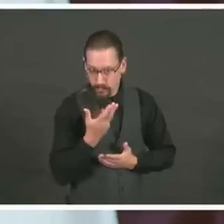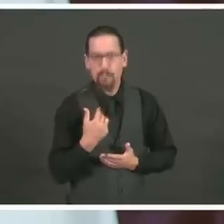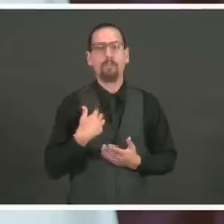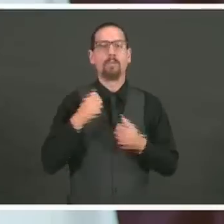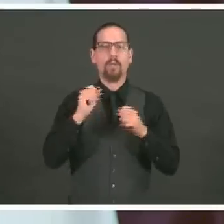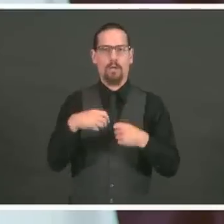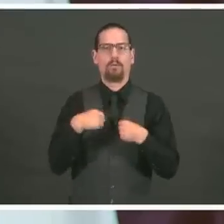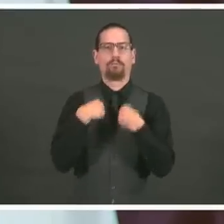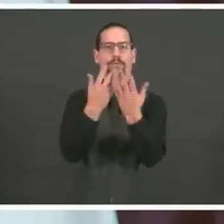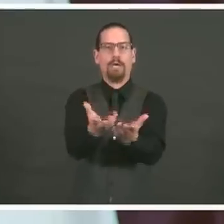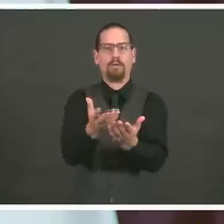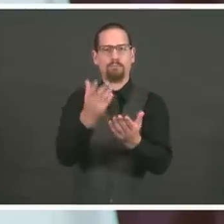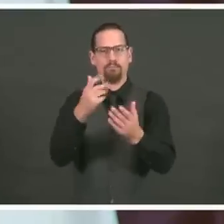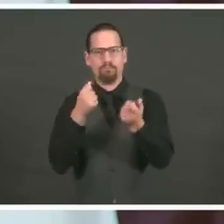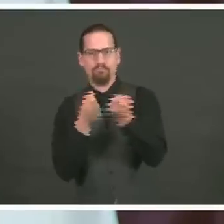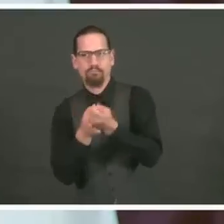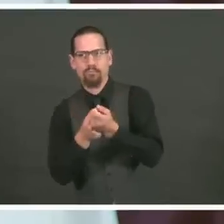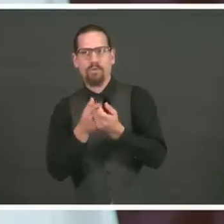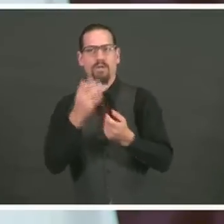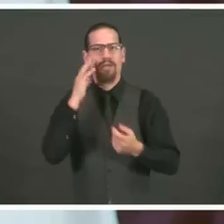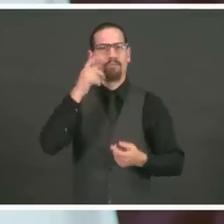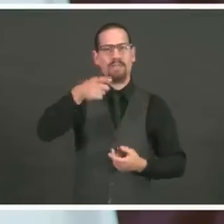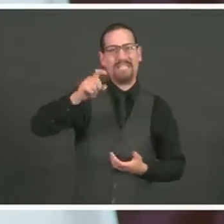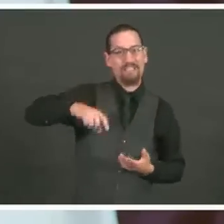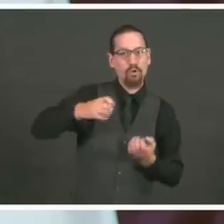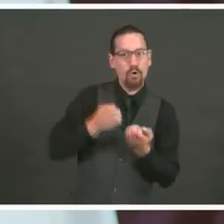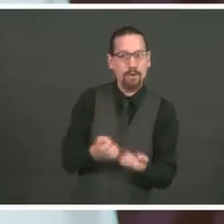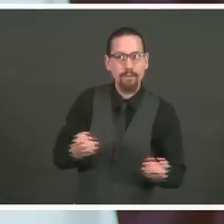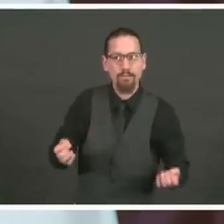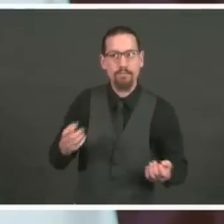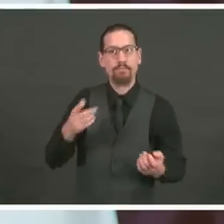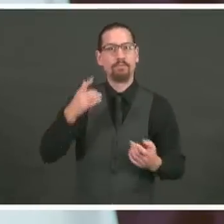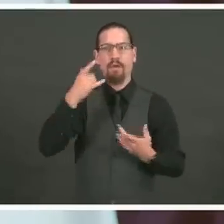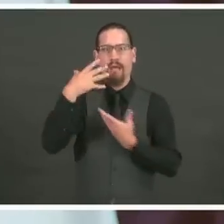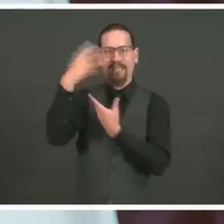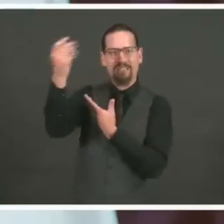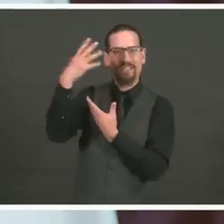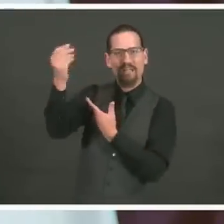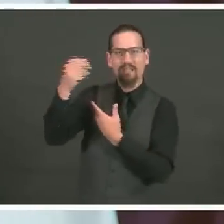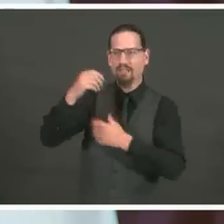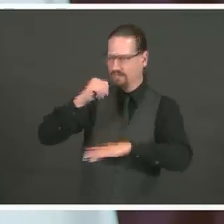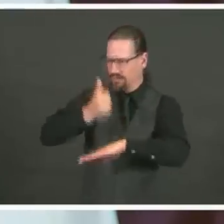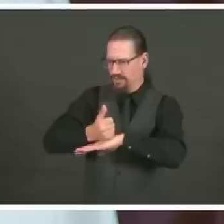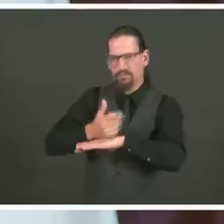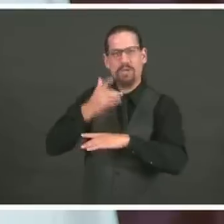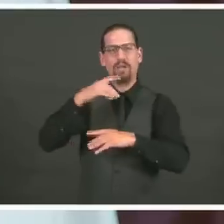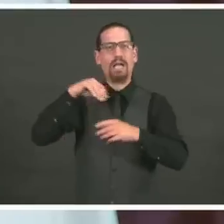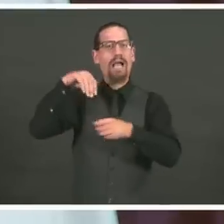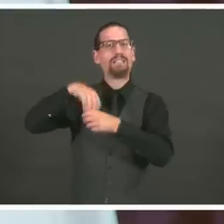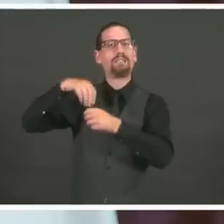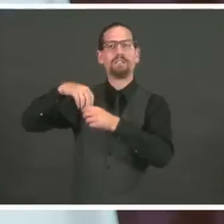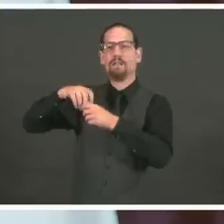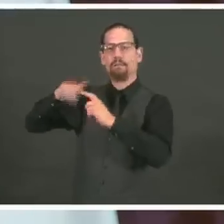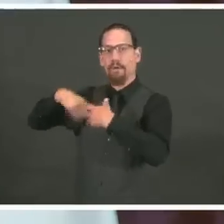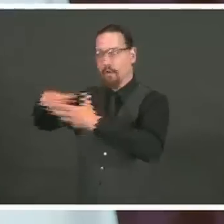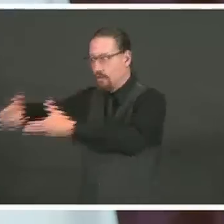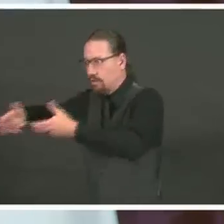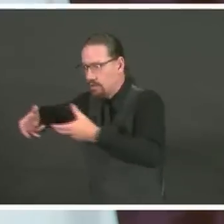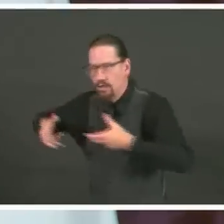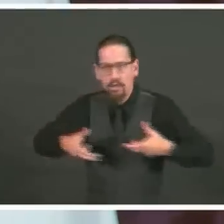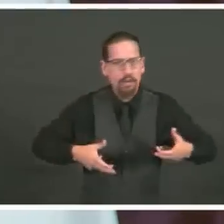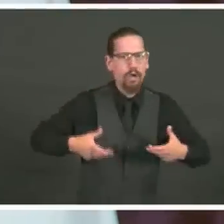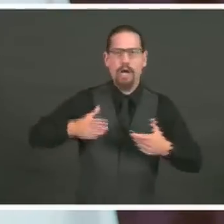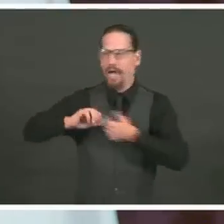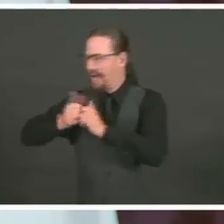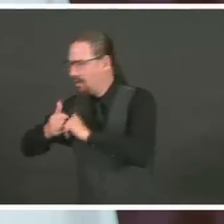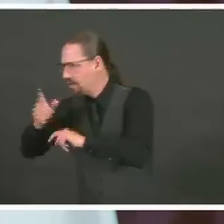think about what you would need to have meetings outdoors instead of inside, and on and on. But it's a take it